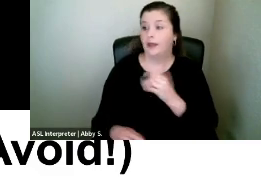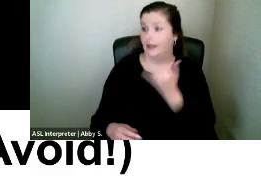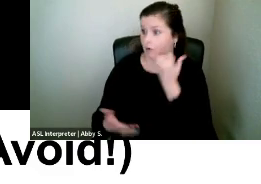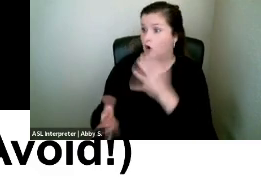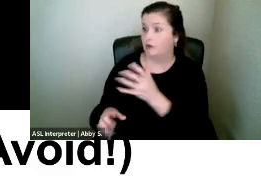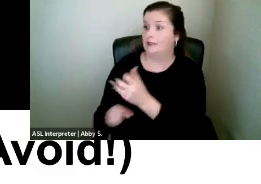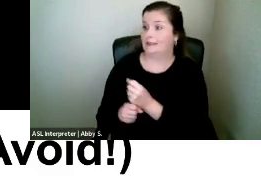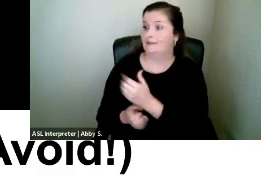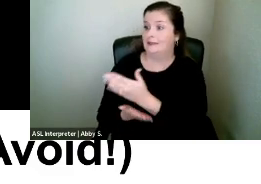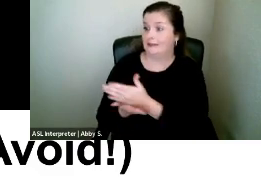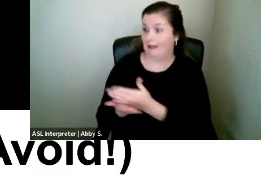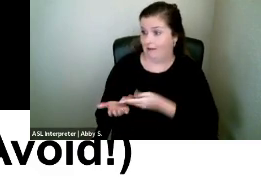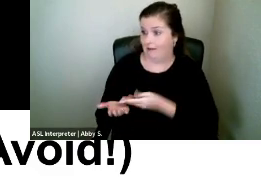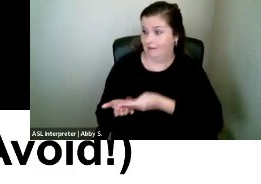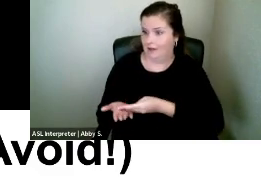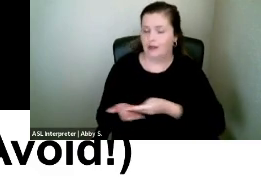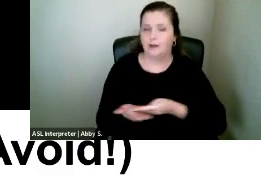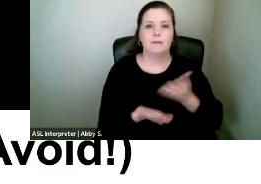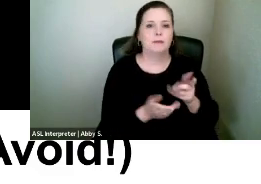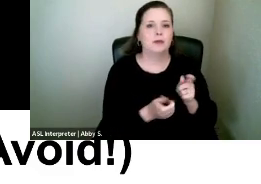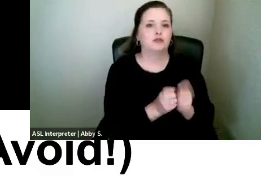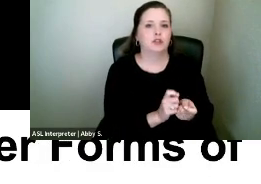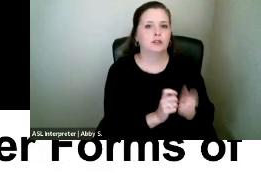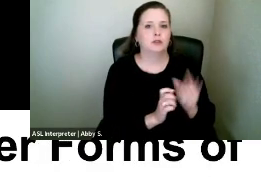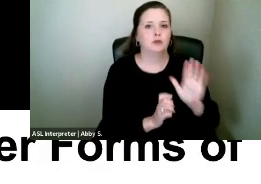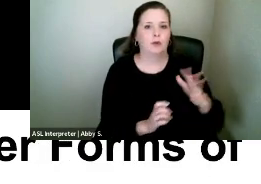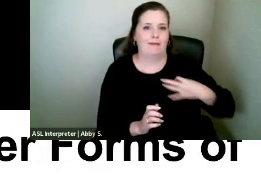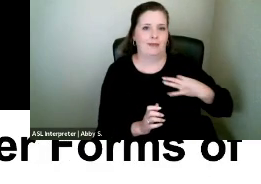being overpaid.